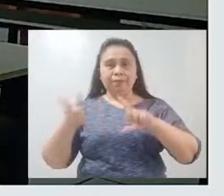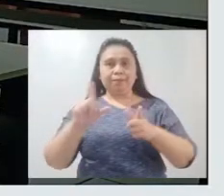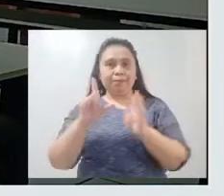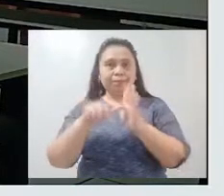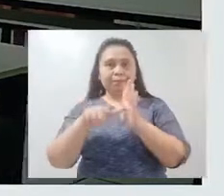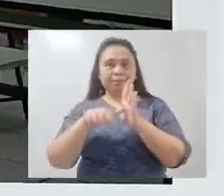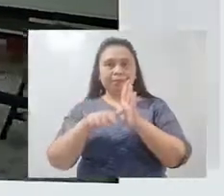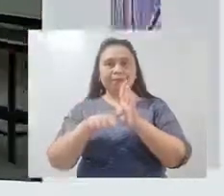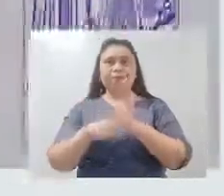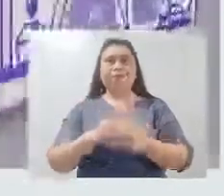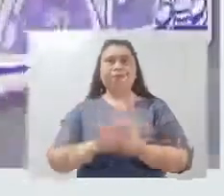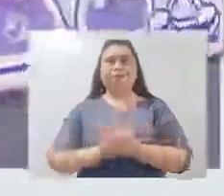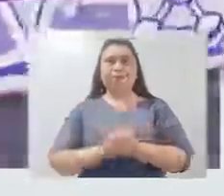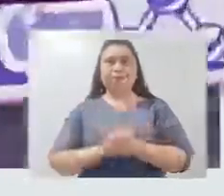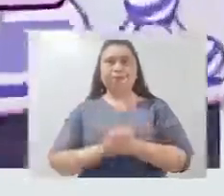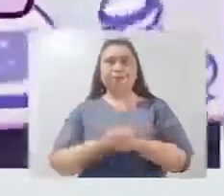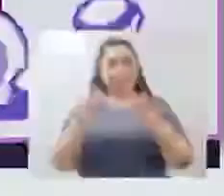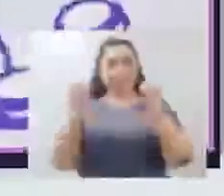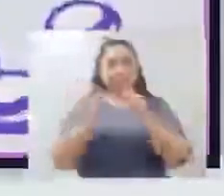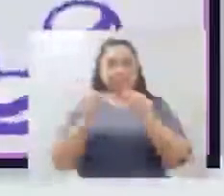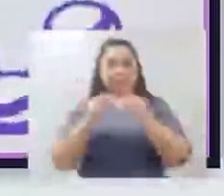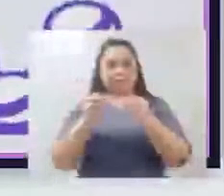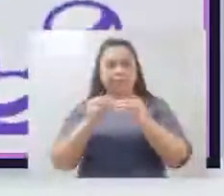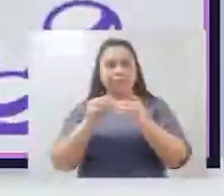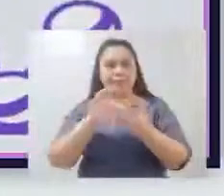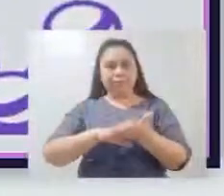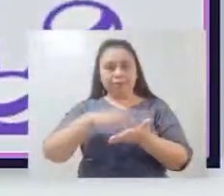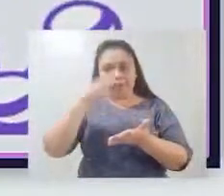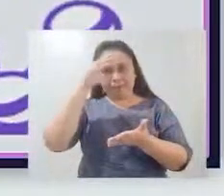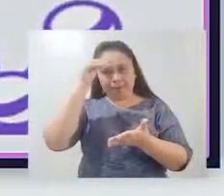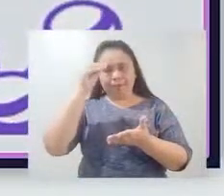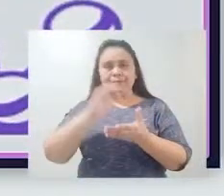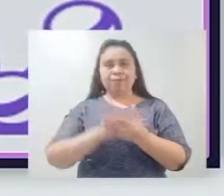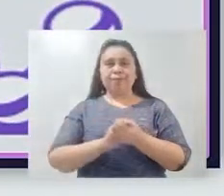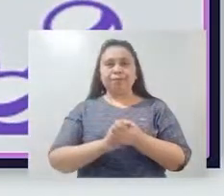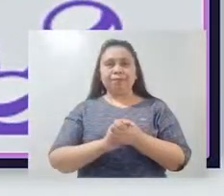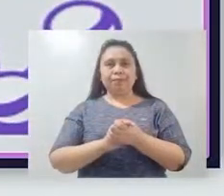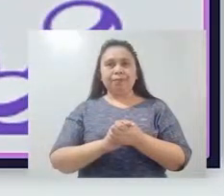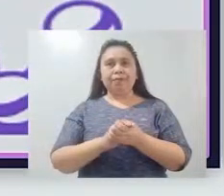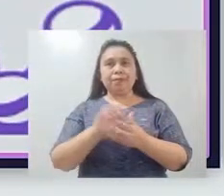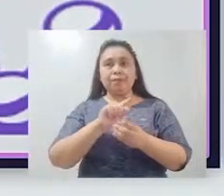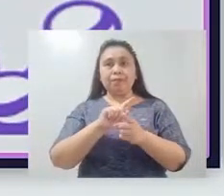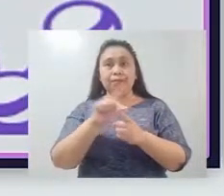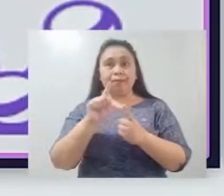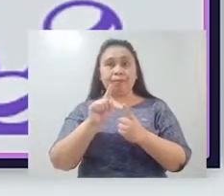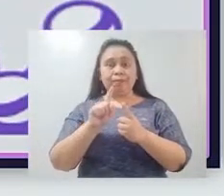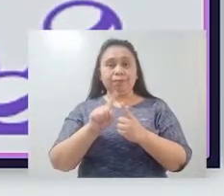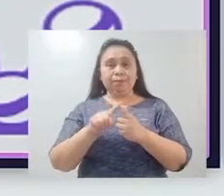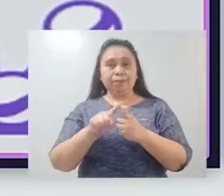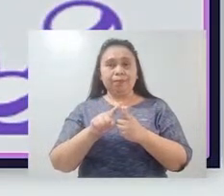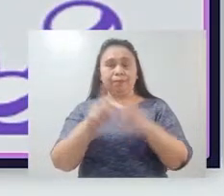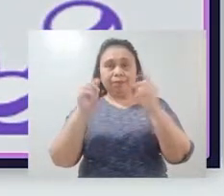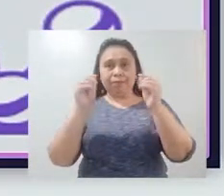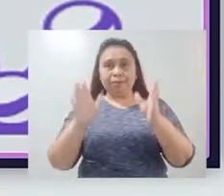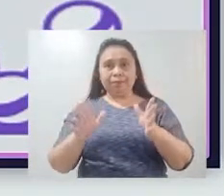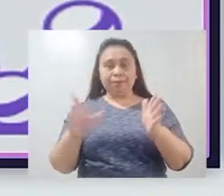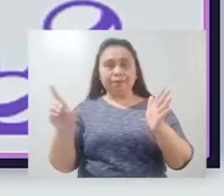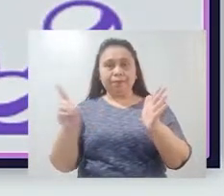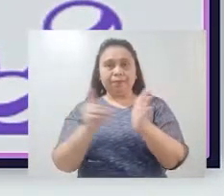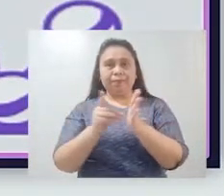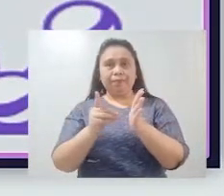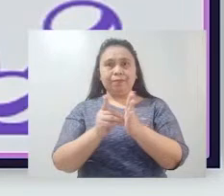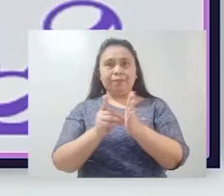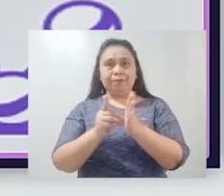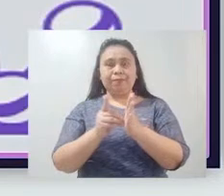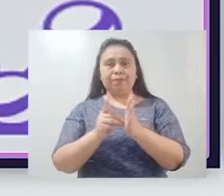laboratory. Later, we will dig deeper into our lesson as I describe and demonstrate the use